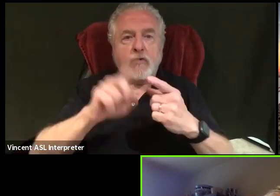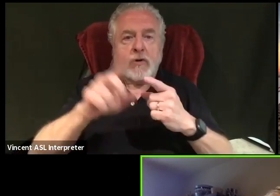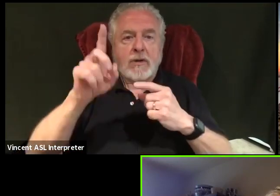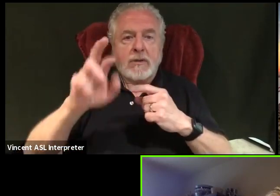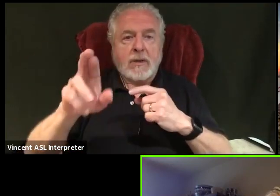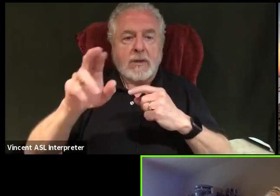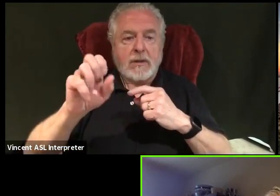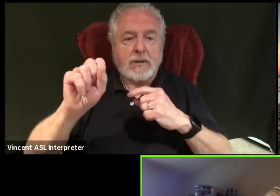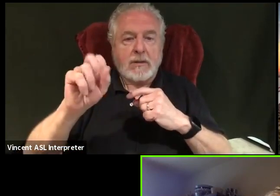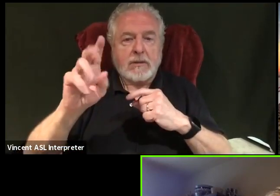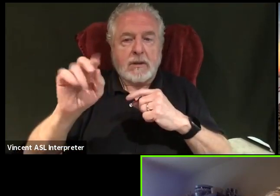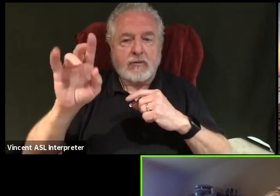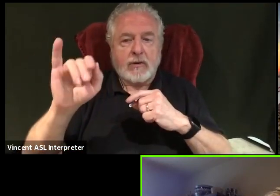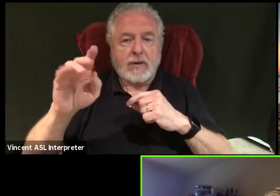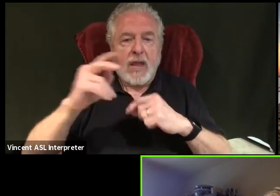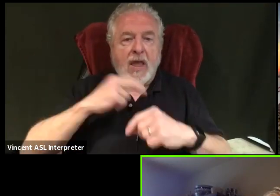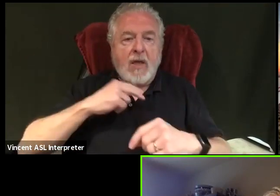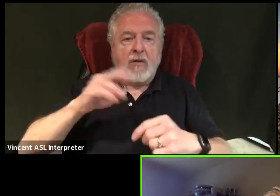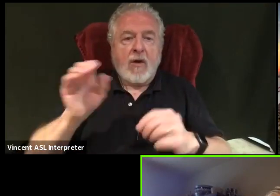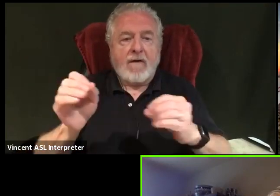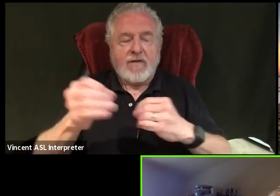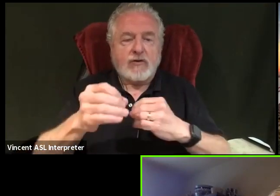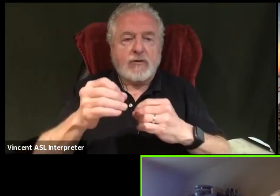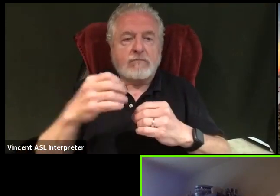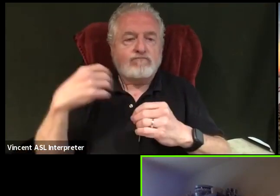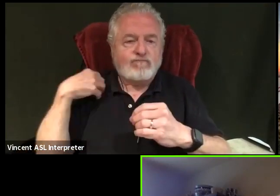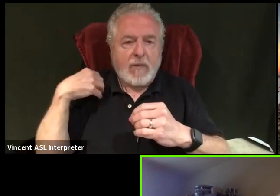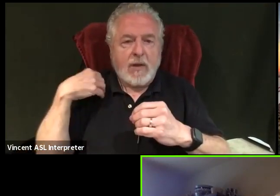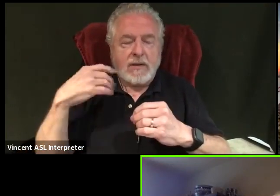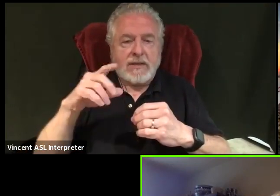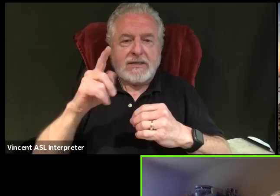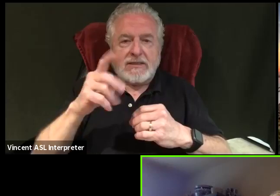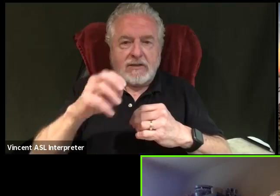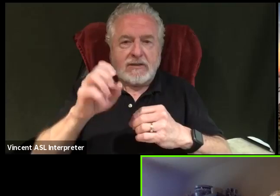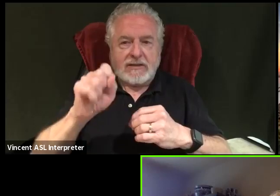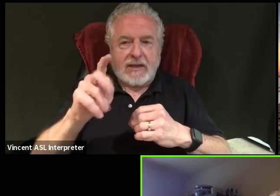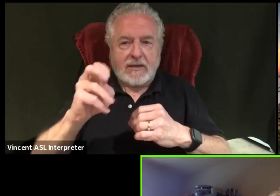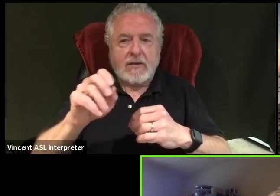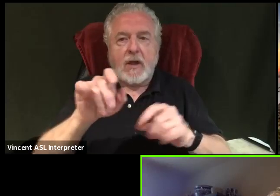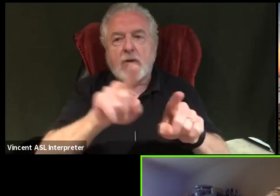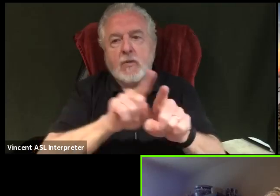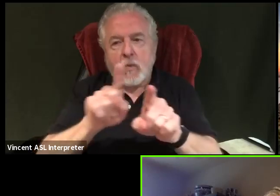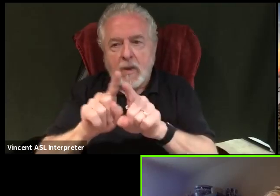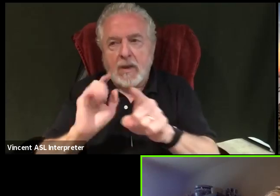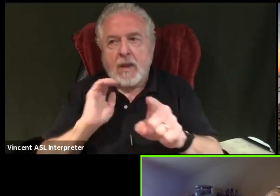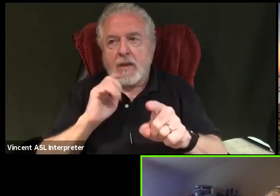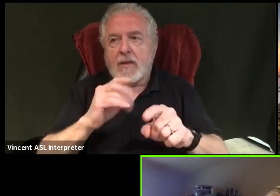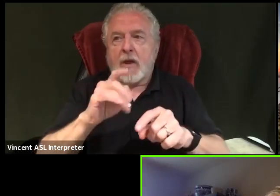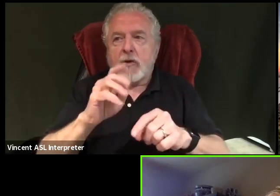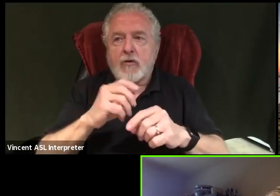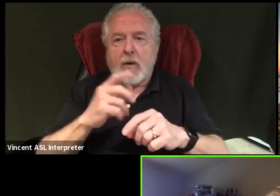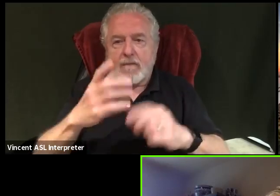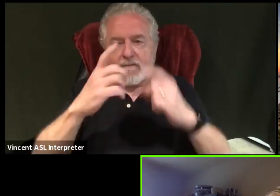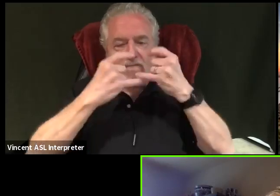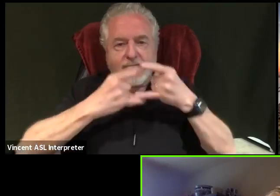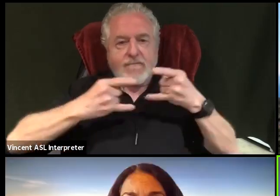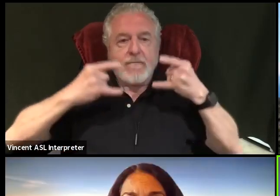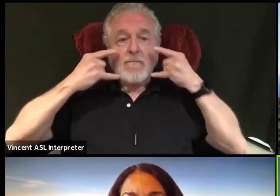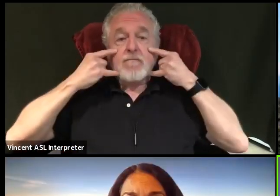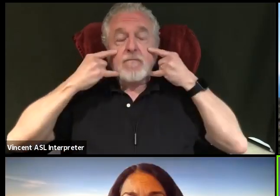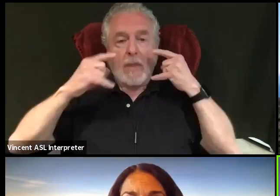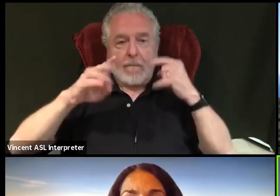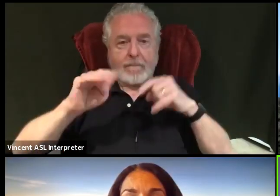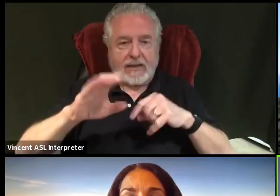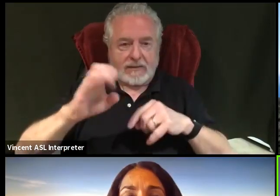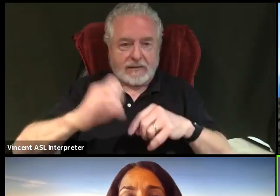Dr. Sundari Mase, our health officer, who will talk about our tier status as well as the wearing of facial coverings. Dr.